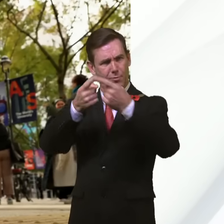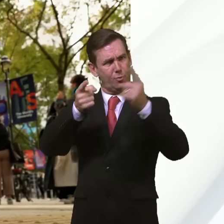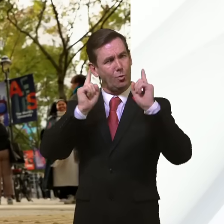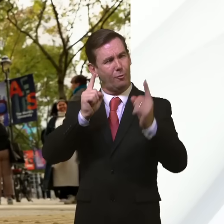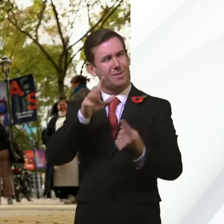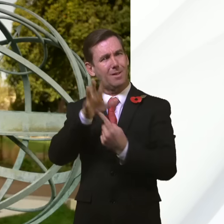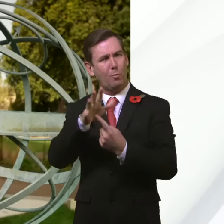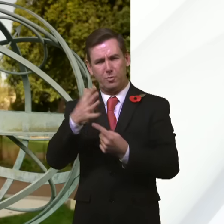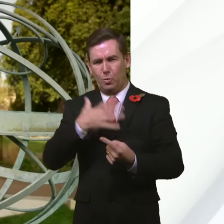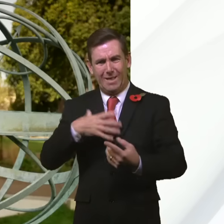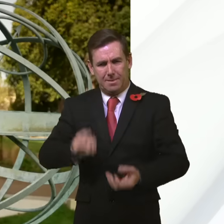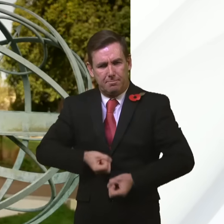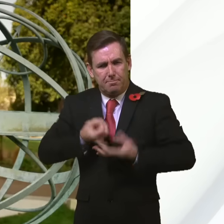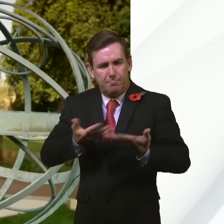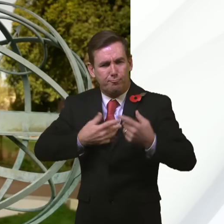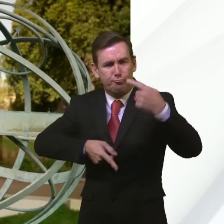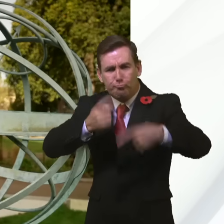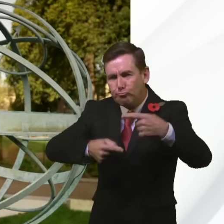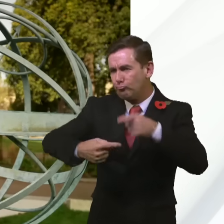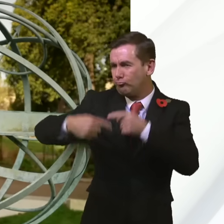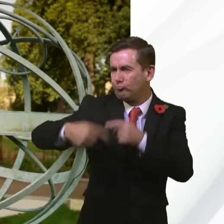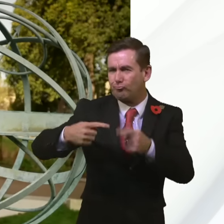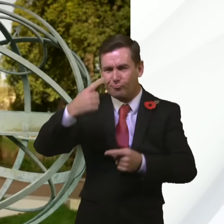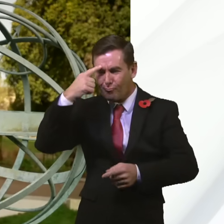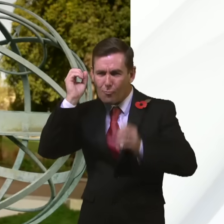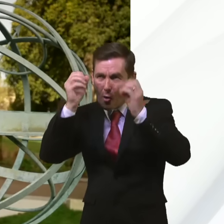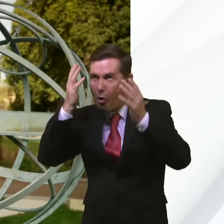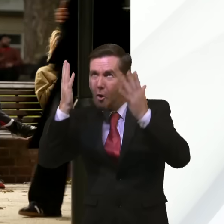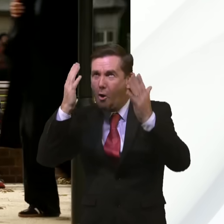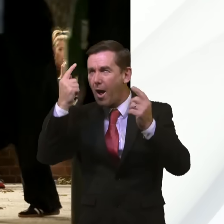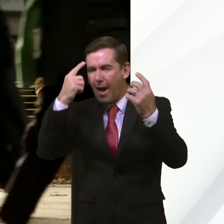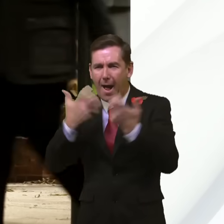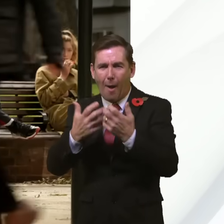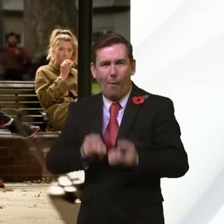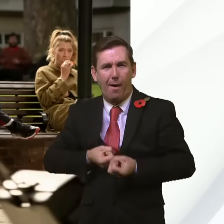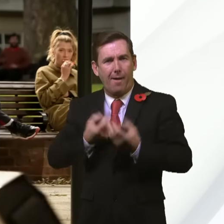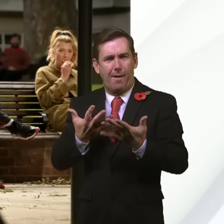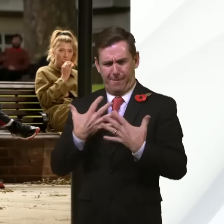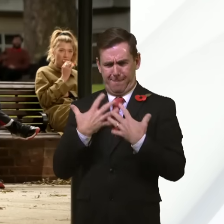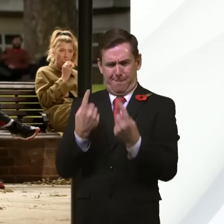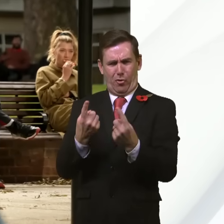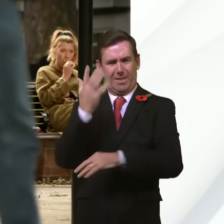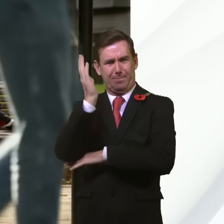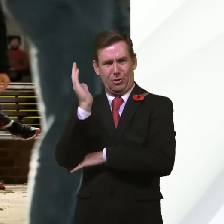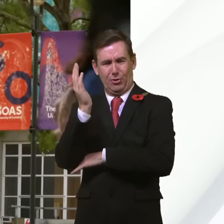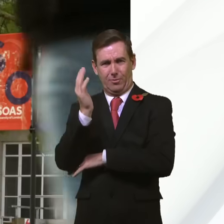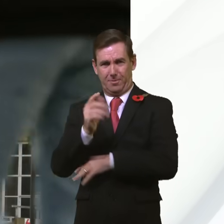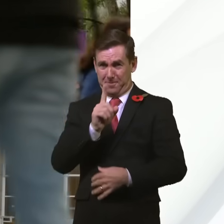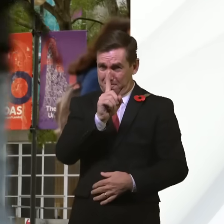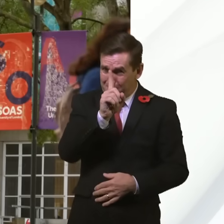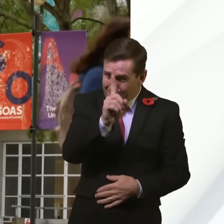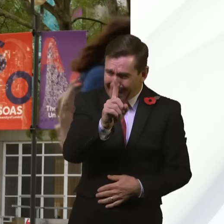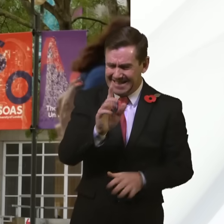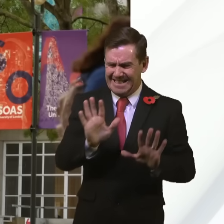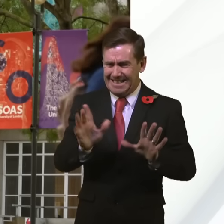of speech, but with a conflict where words have failed to describe the grimness or find a solution, managing discussions and demos